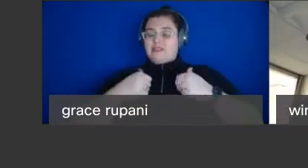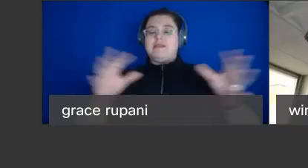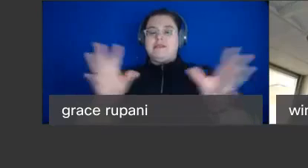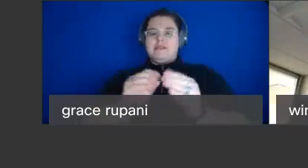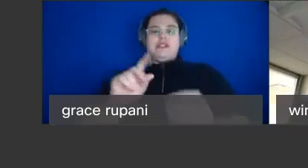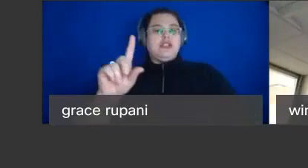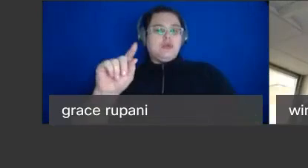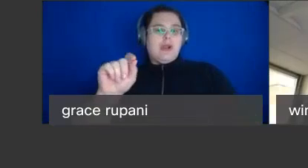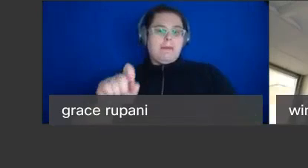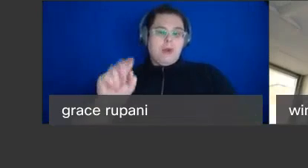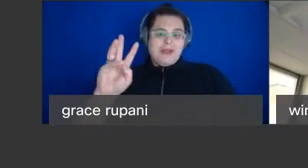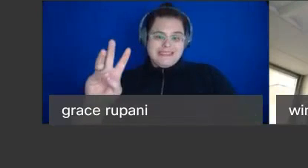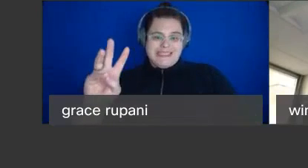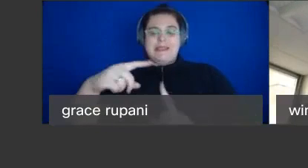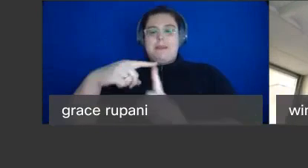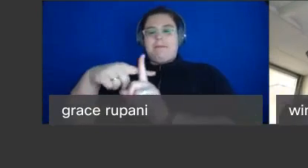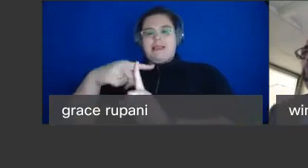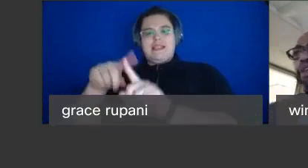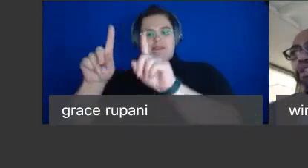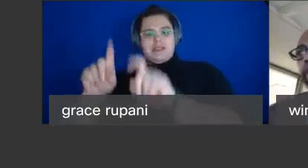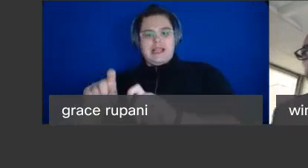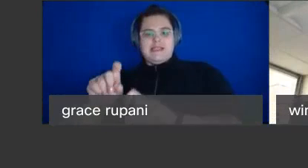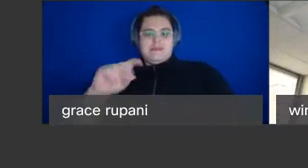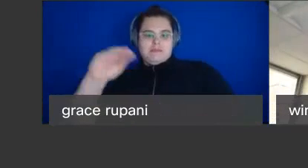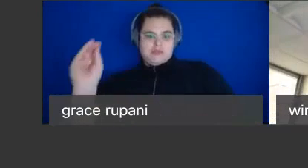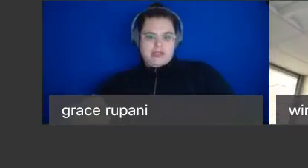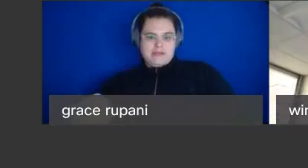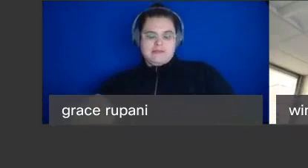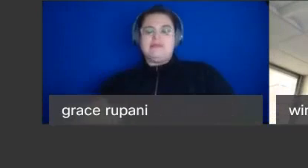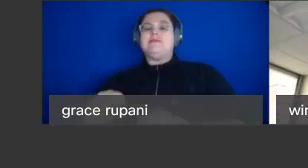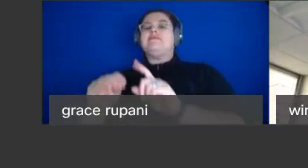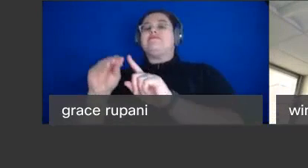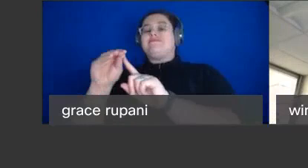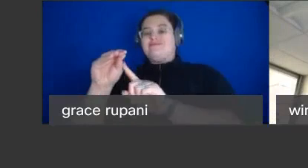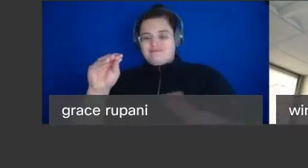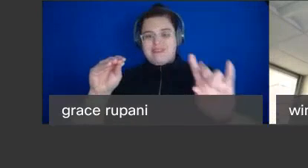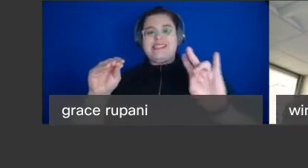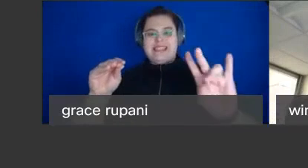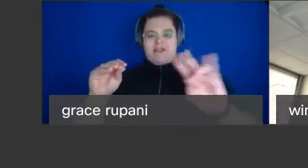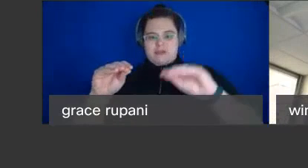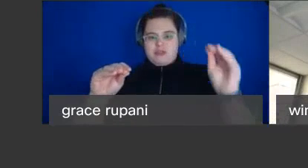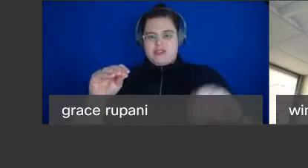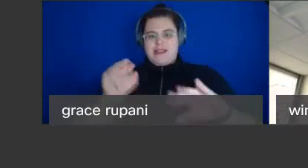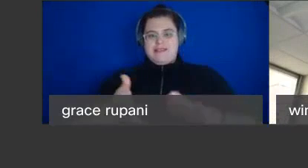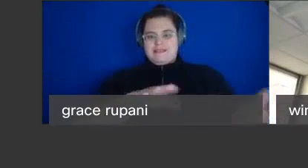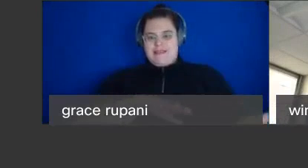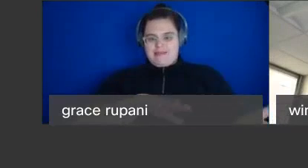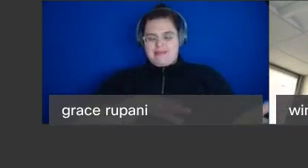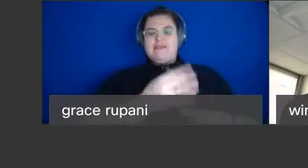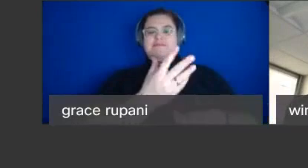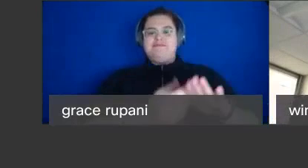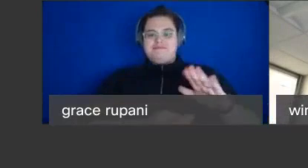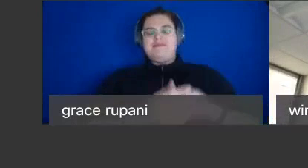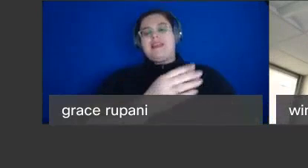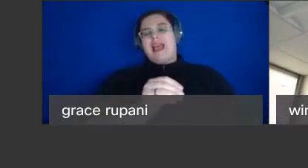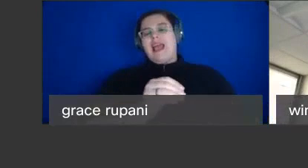20.6% positivity rate with a 7% death rate and 6.2% confirmed death rate.